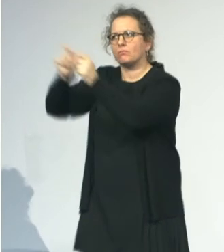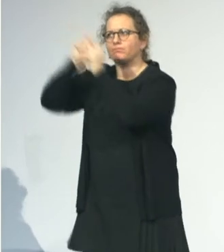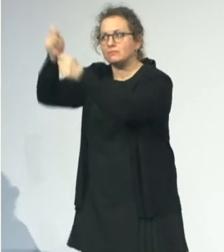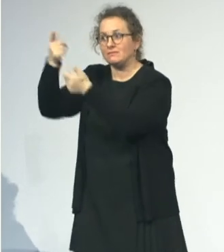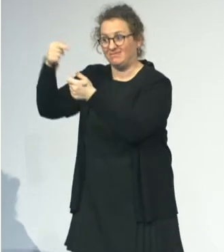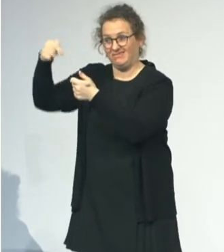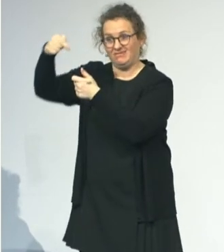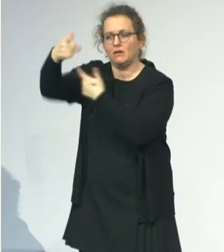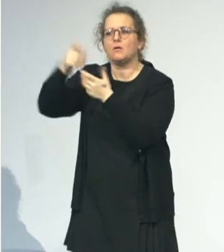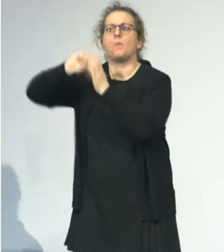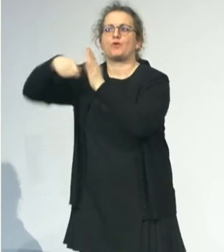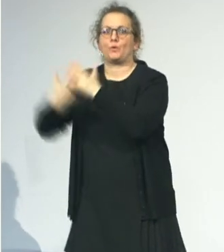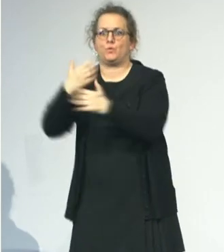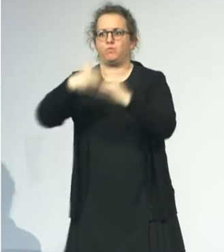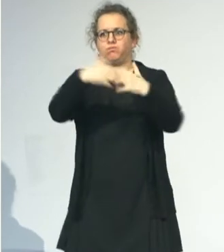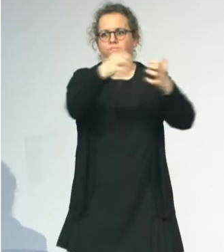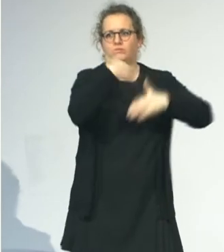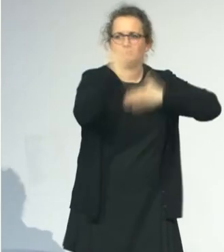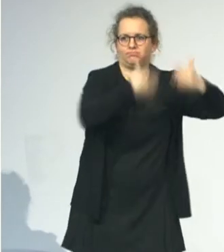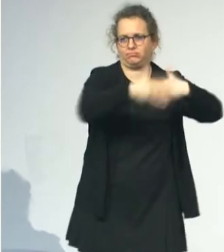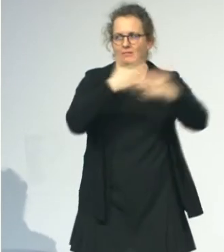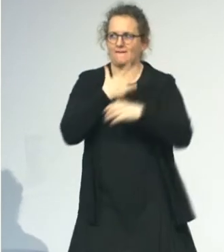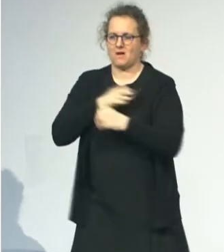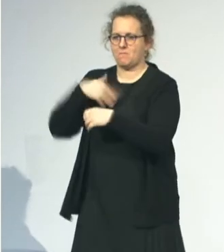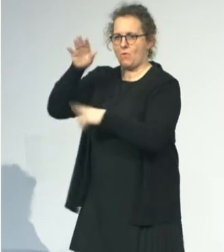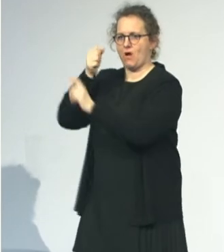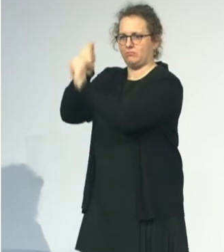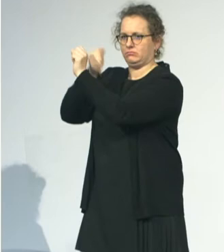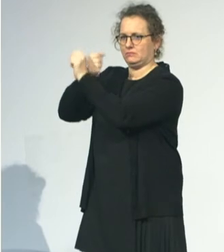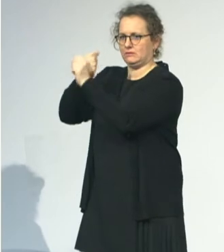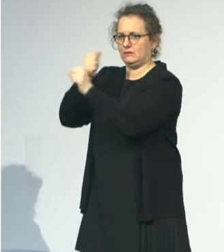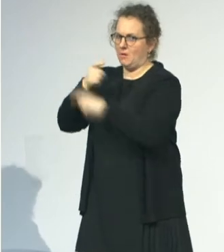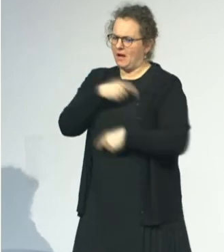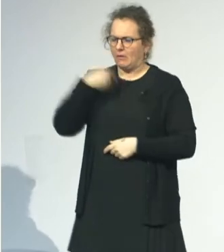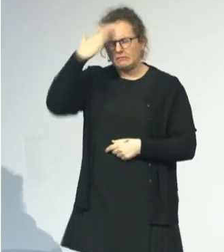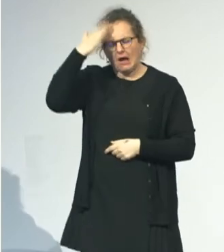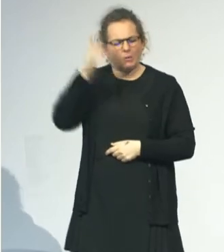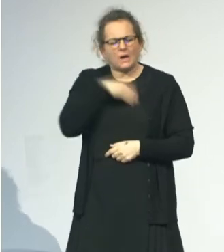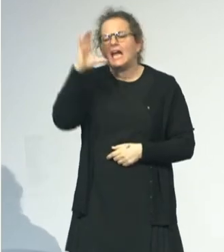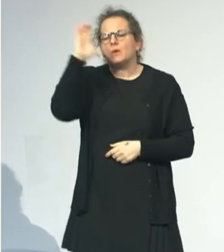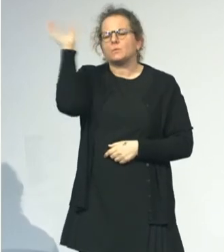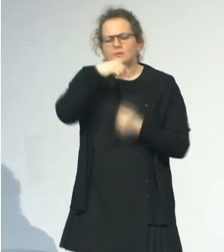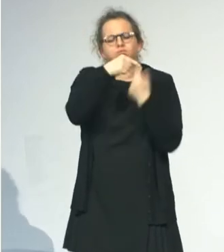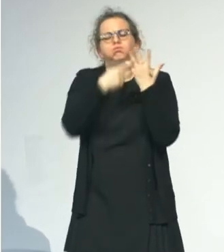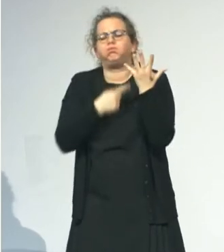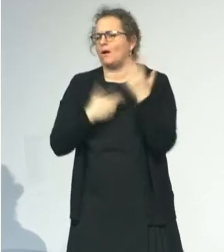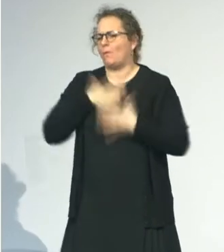is in the UN building in Israel means a lot. Israel has a little history